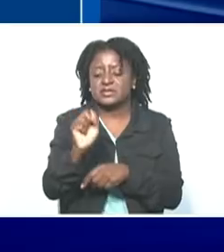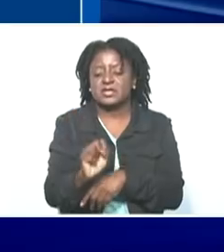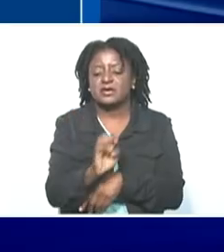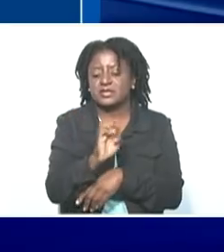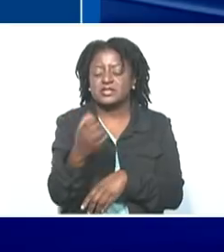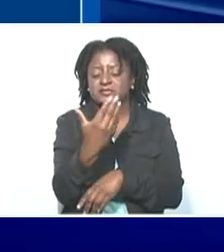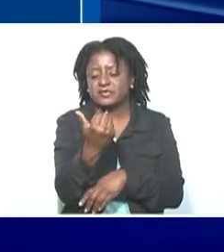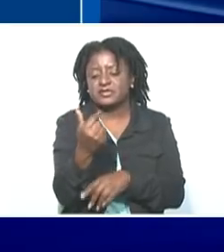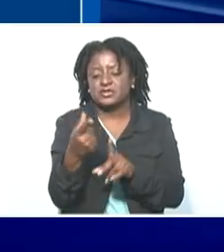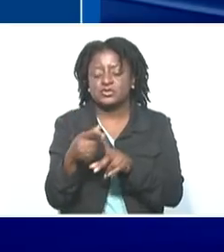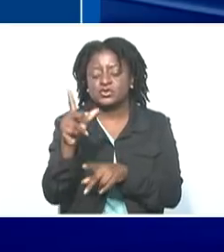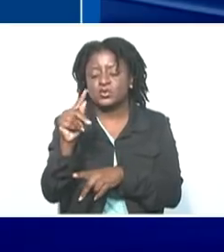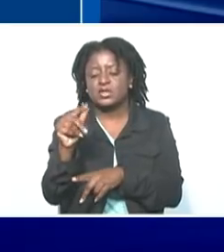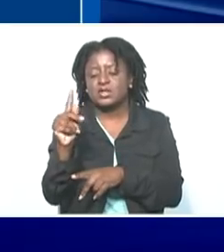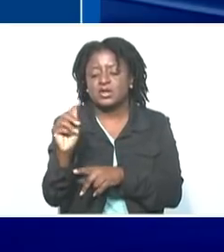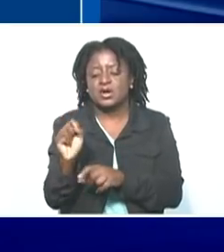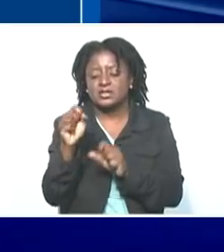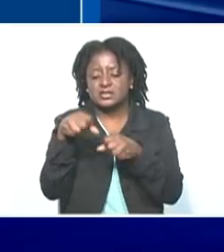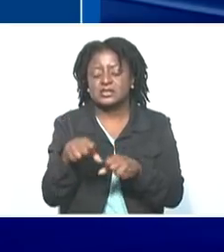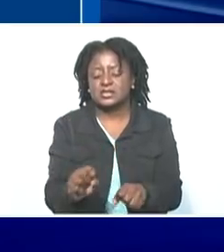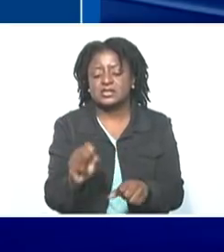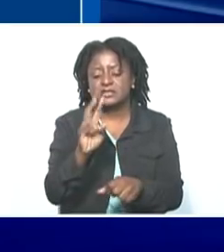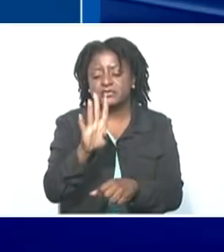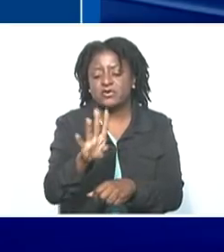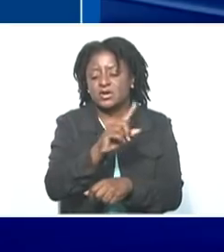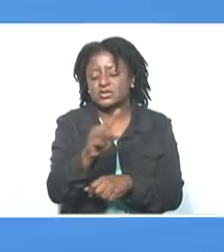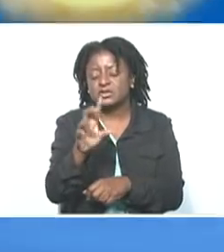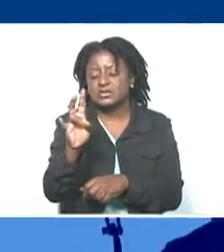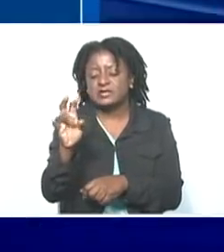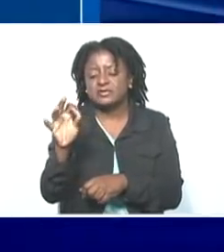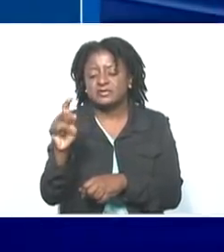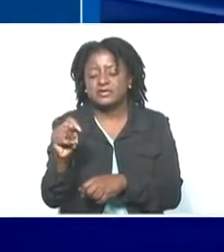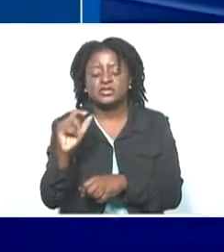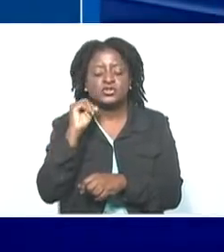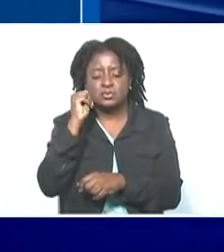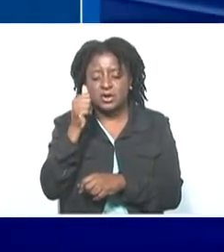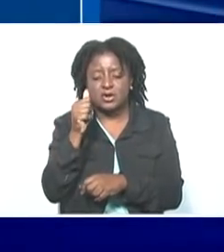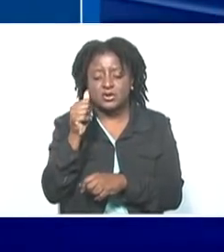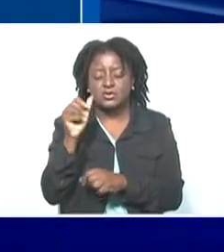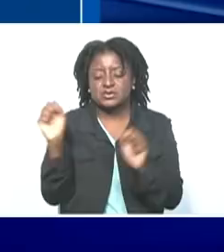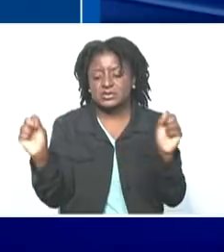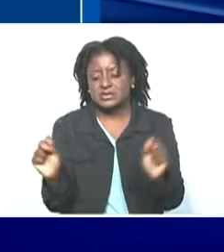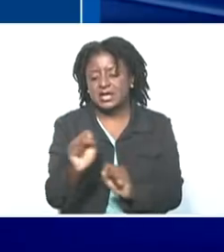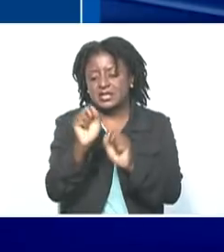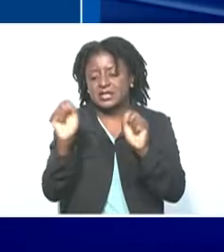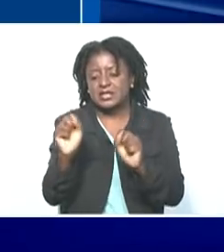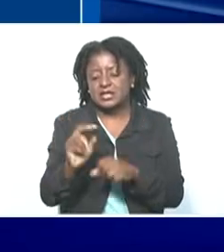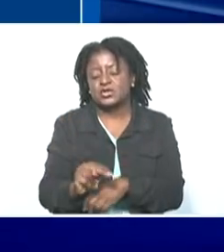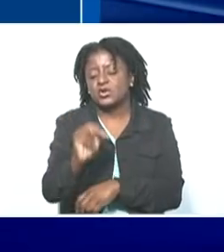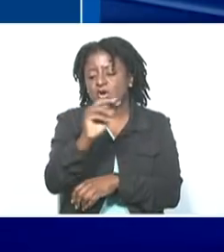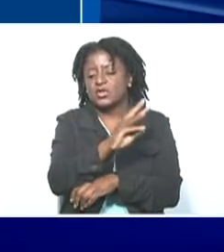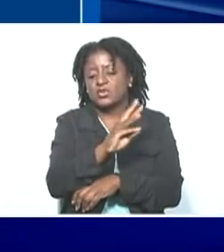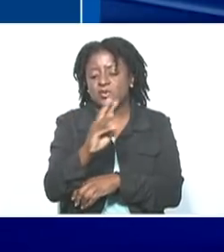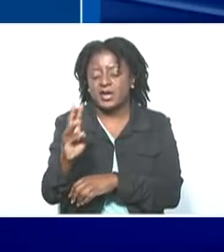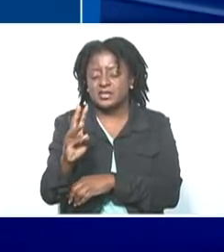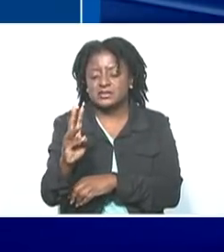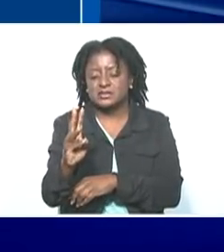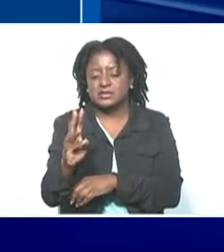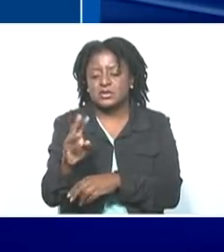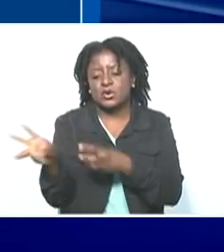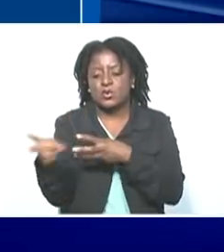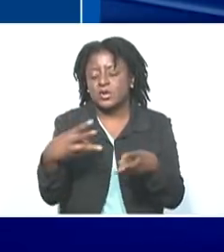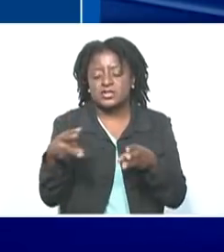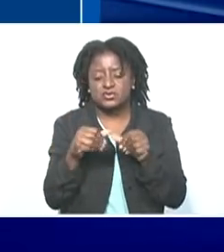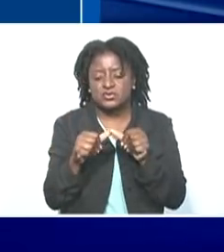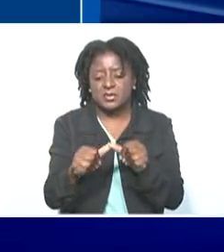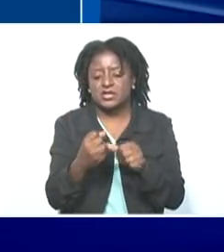15 to 20 knots, and the wave fights choppy at 4 to 7 feet over the ocean. Tomorrow, which is Saturday, in the northwestern parts of our country, winds